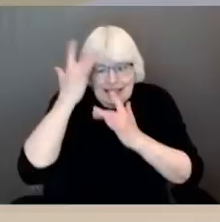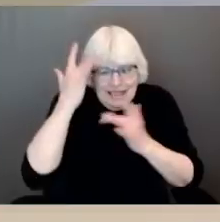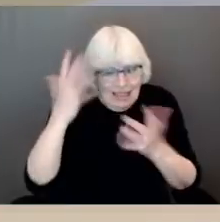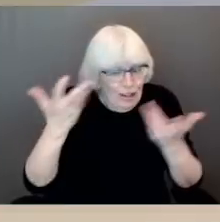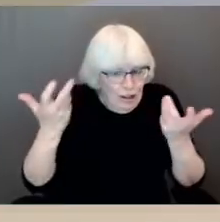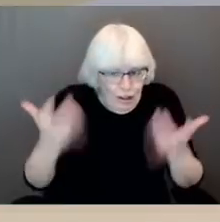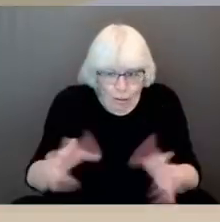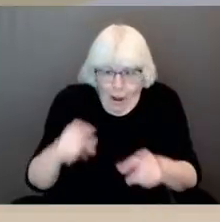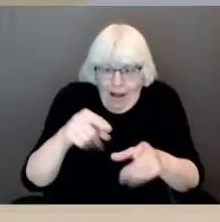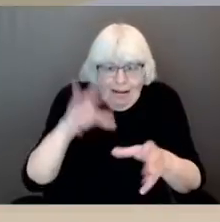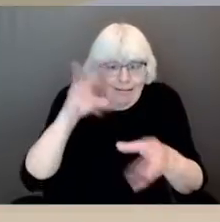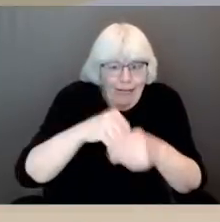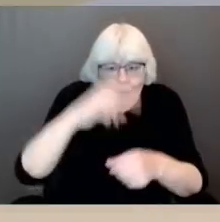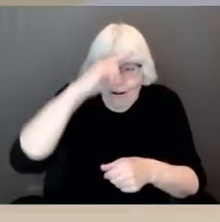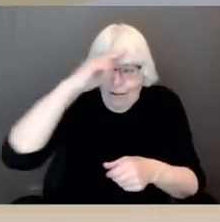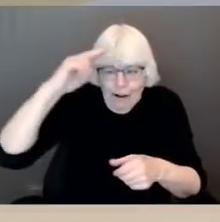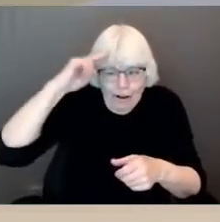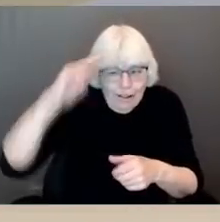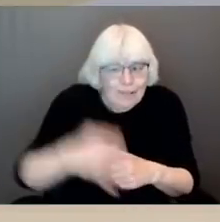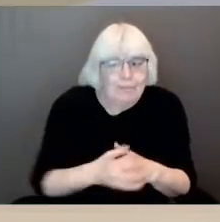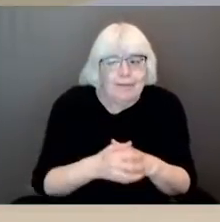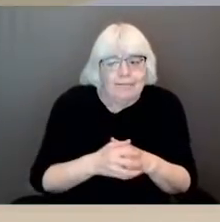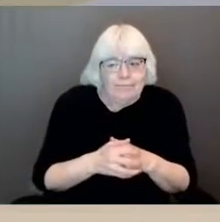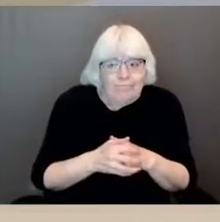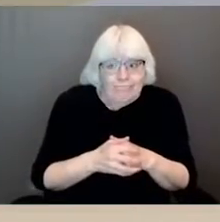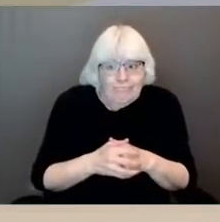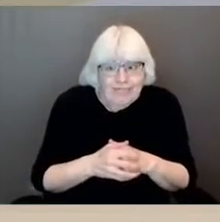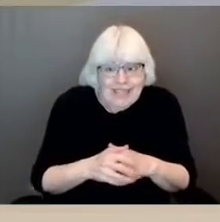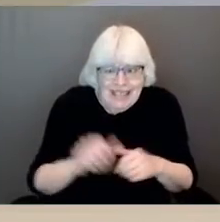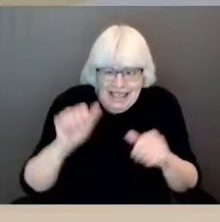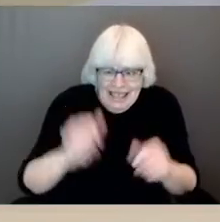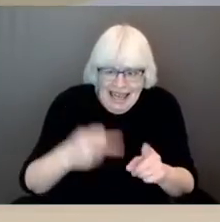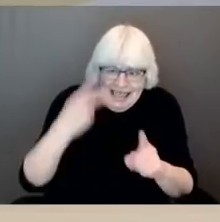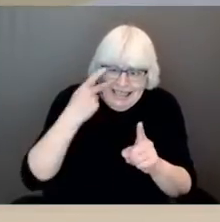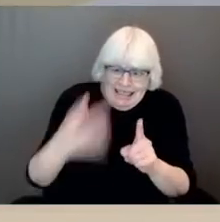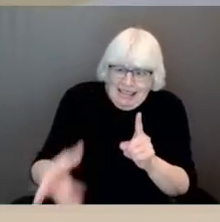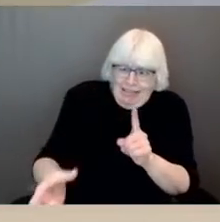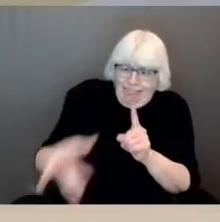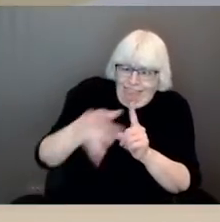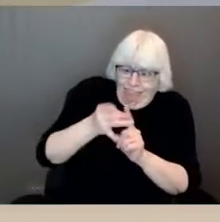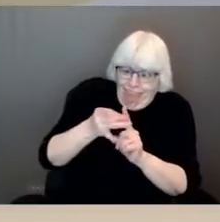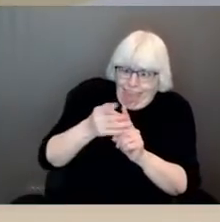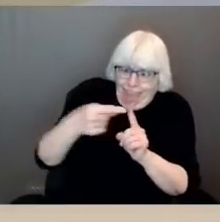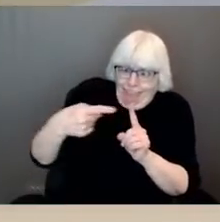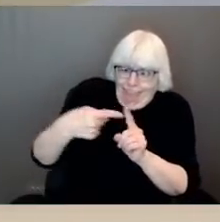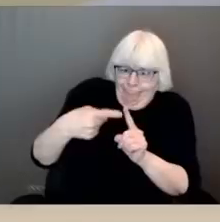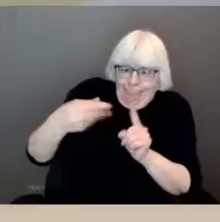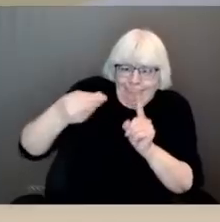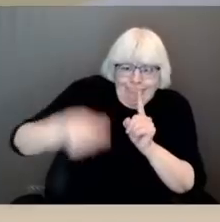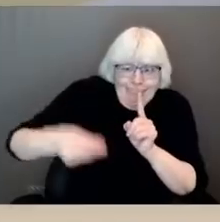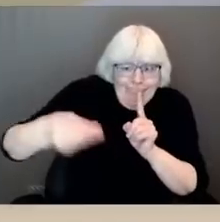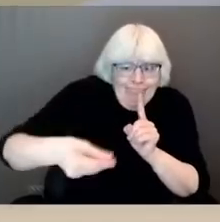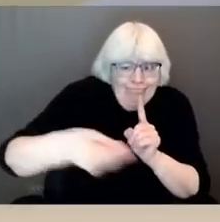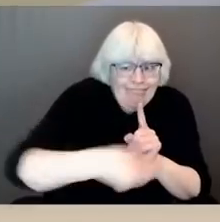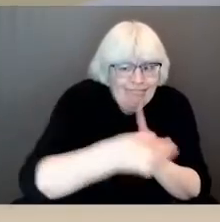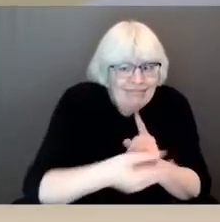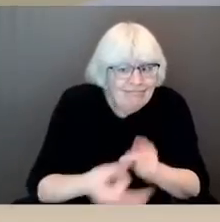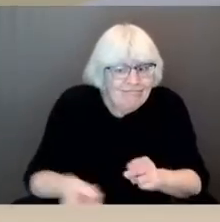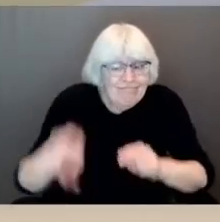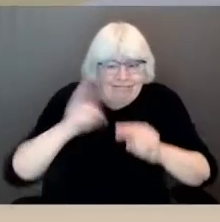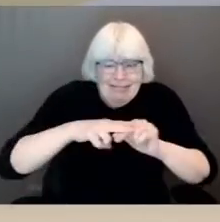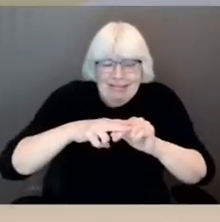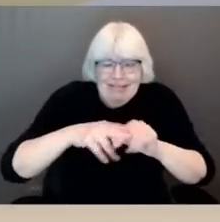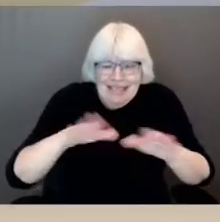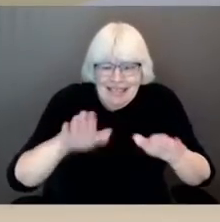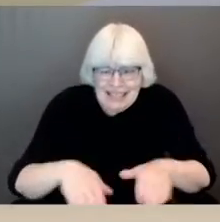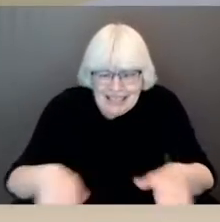We are beginning to see how transmission within the community is increasing infectious pressure on children in schools across Canada. Children under